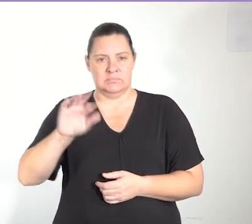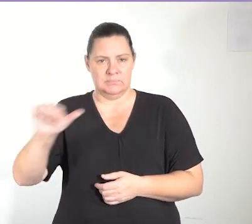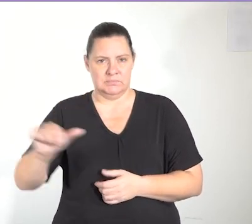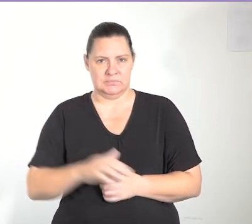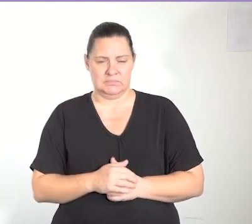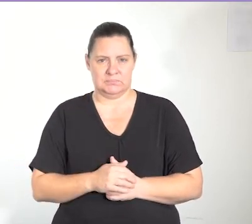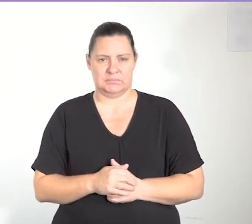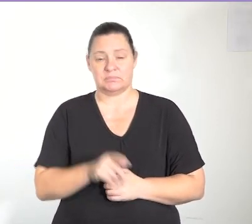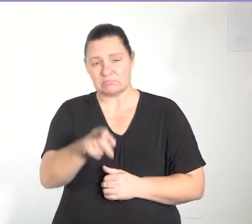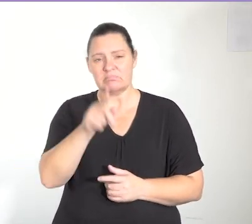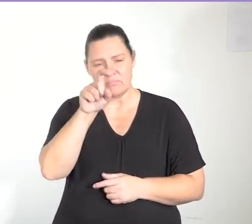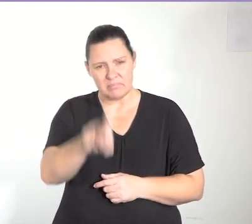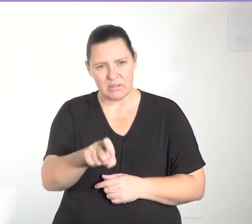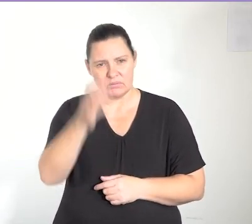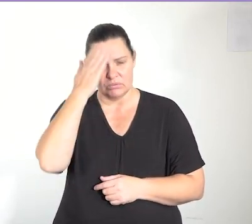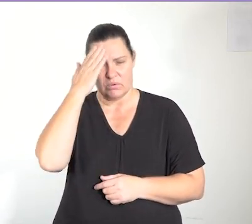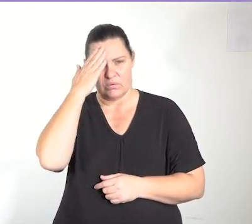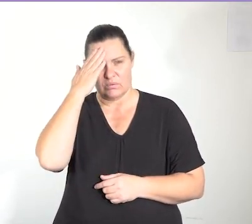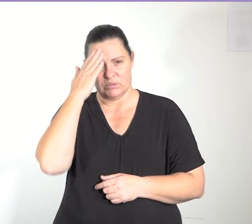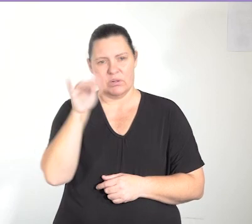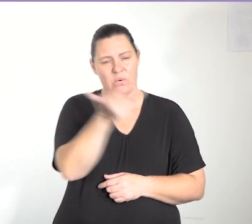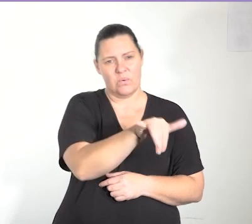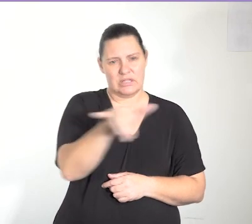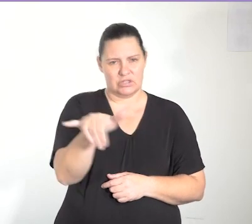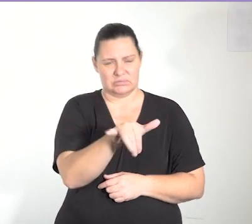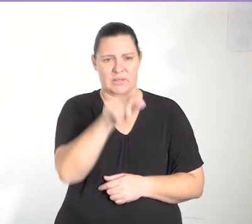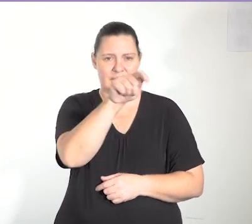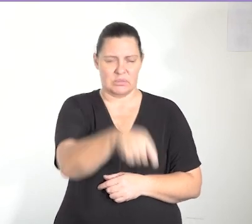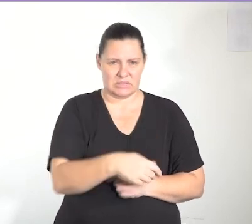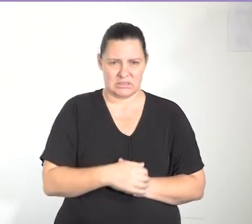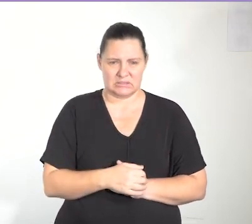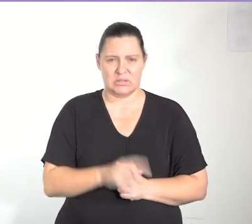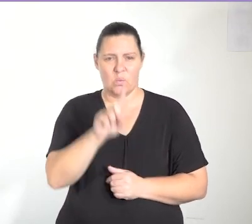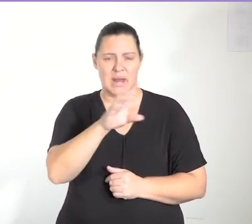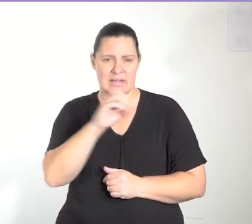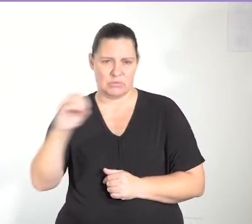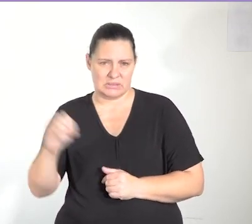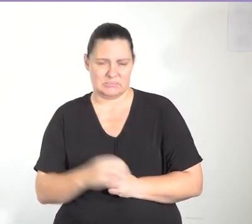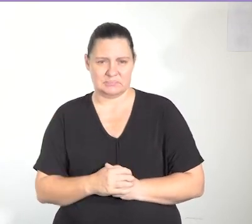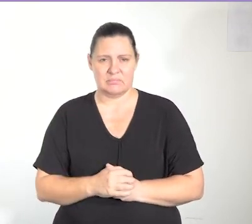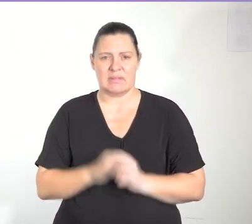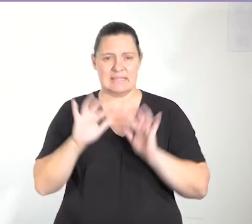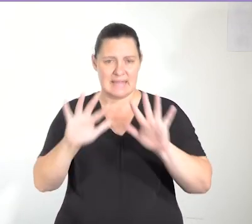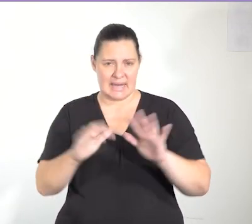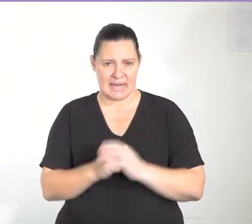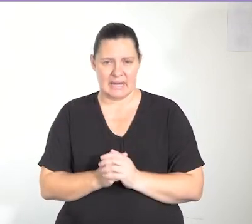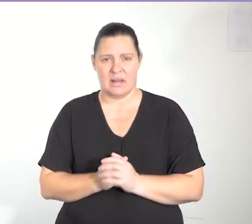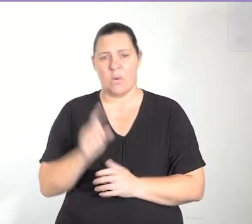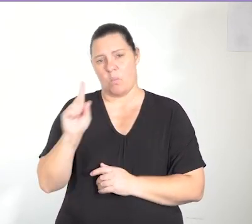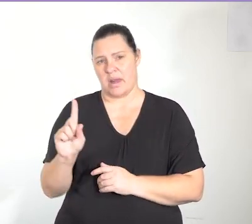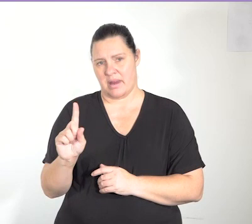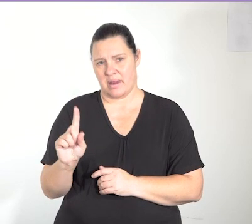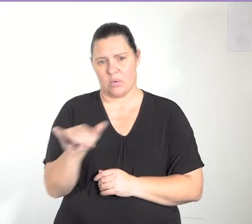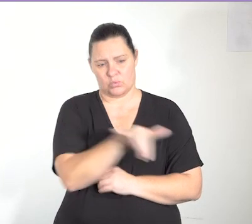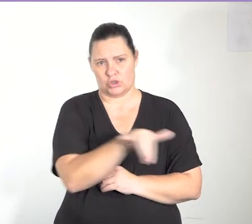2,746, then you should know which number is the thousand, the hundreds, the tens, and the